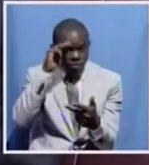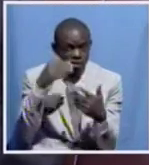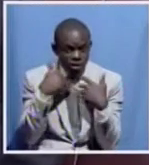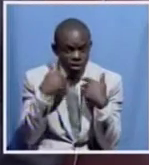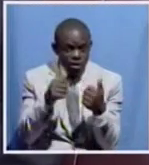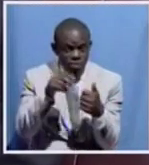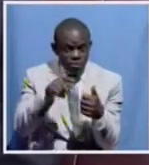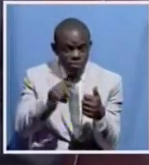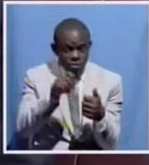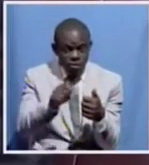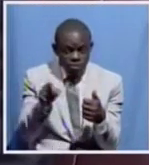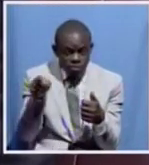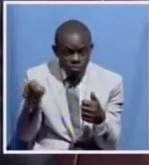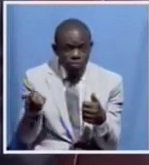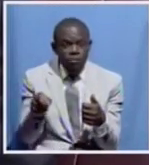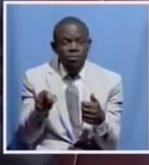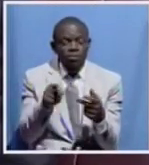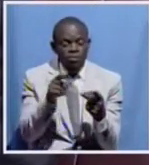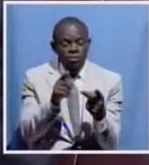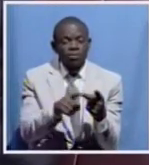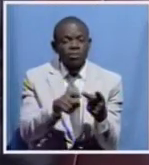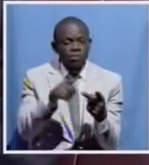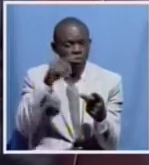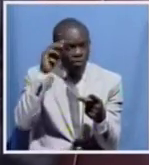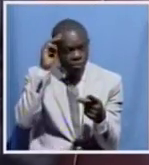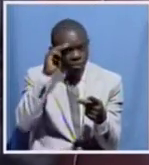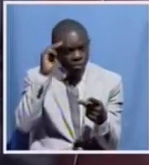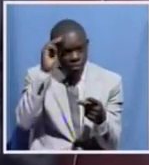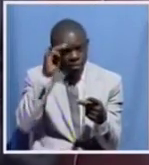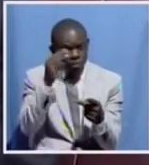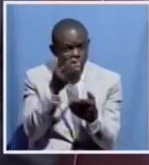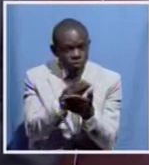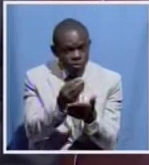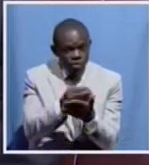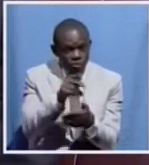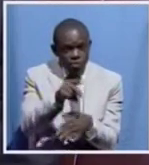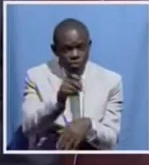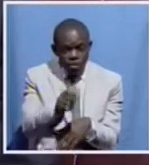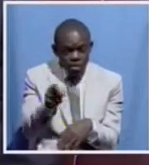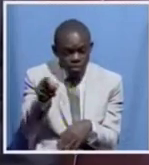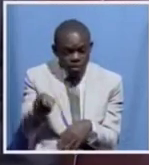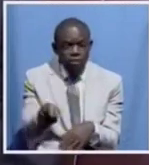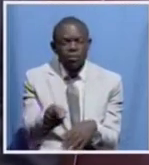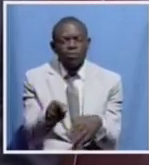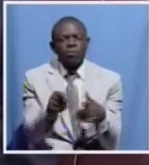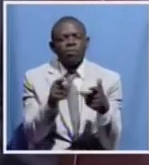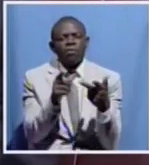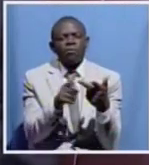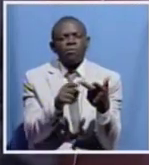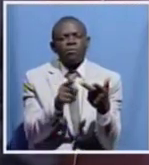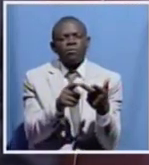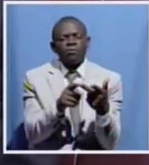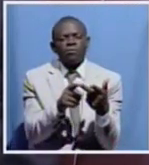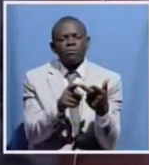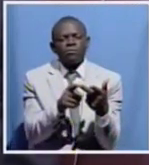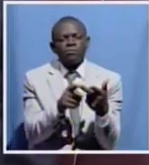Health, the Permanent Secretary at the Ministry of Finance, And we also had high-level